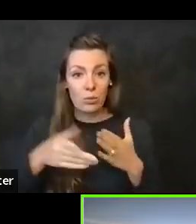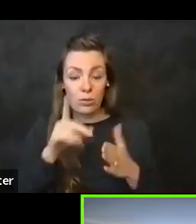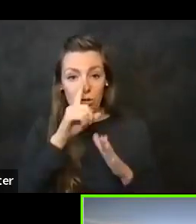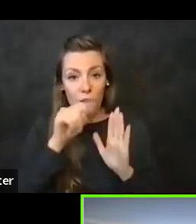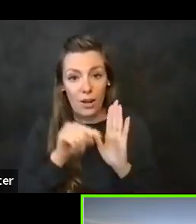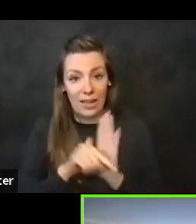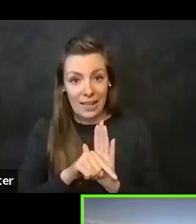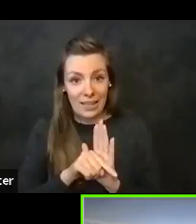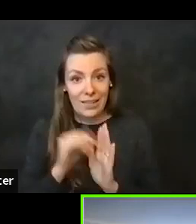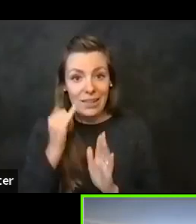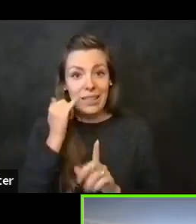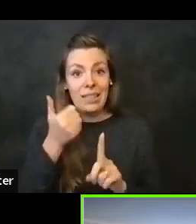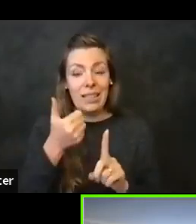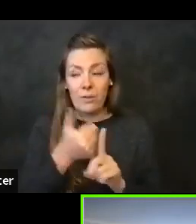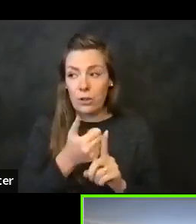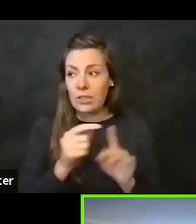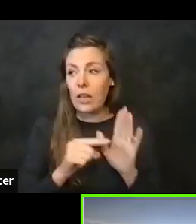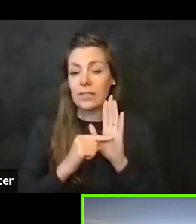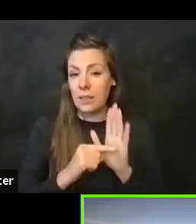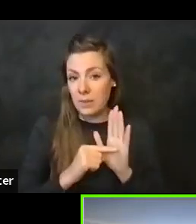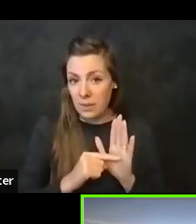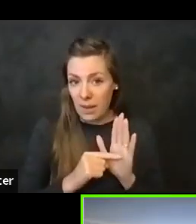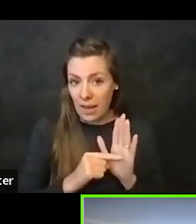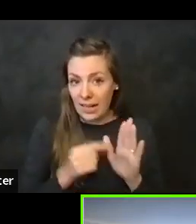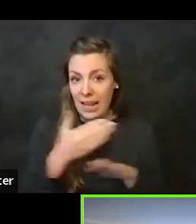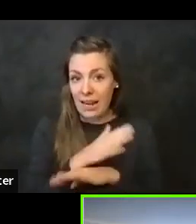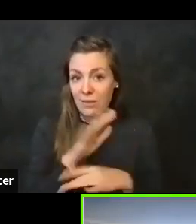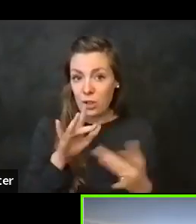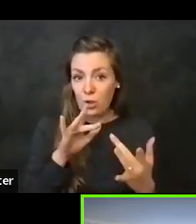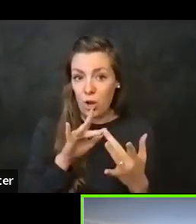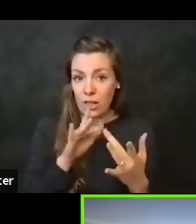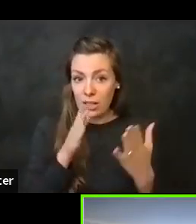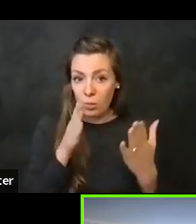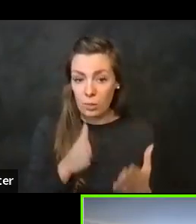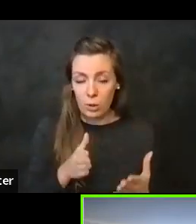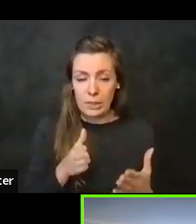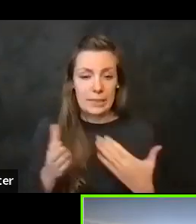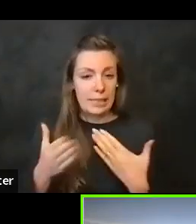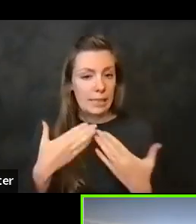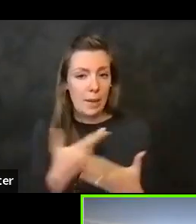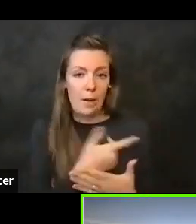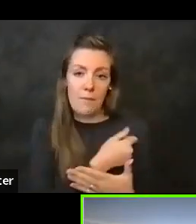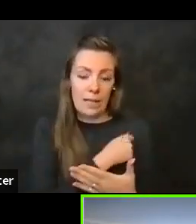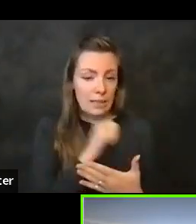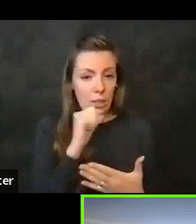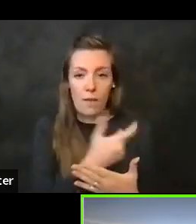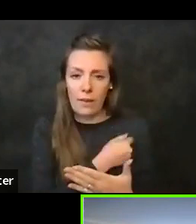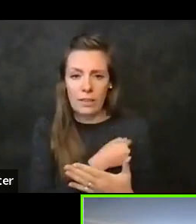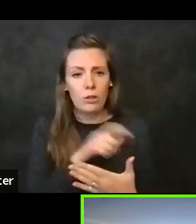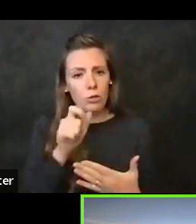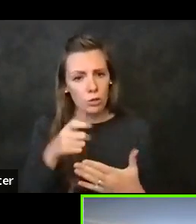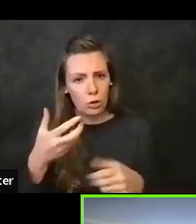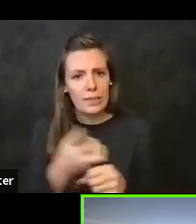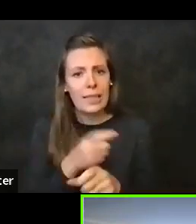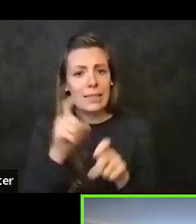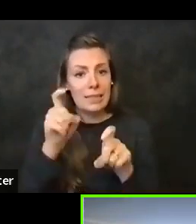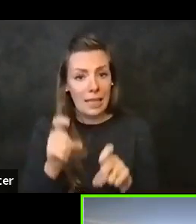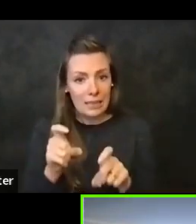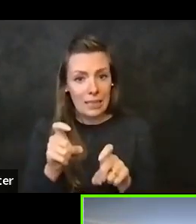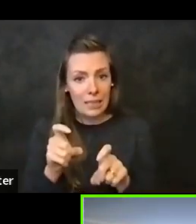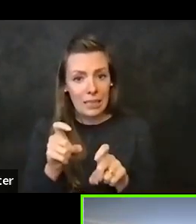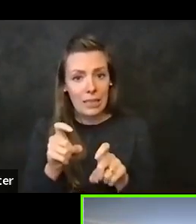you are symptomatic after contact with someone, regardless of whether you're vaccinated or not, you should get tested and isolate.